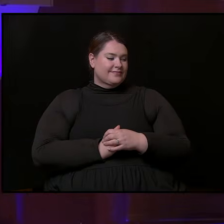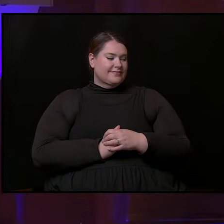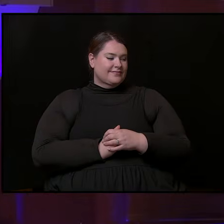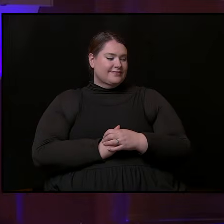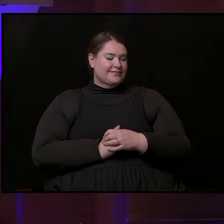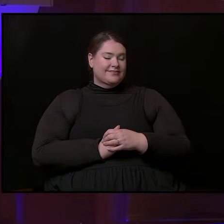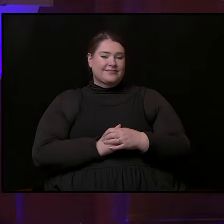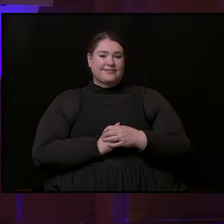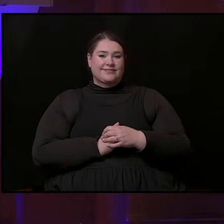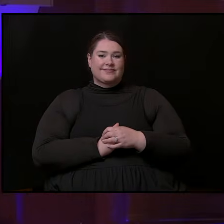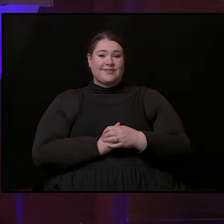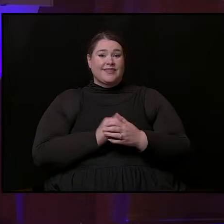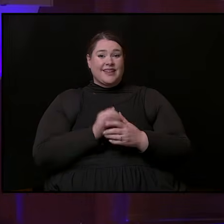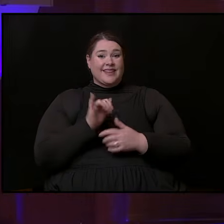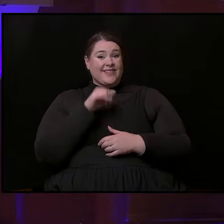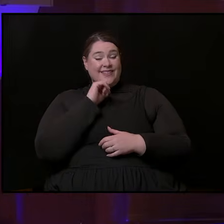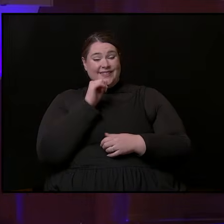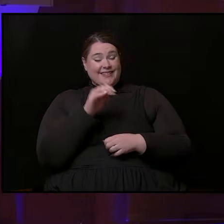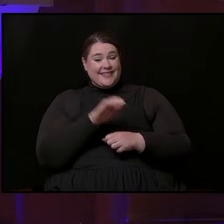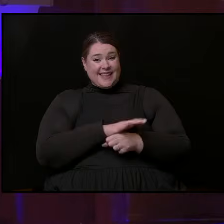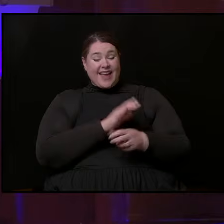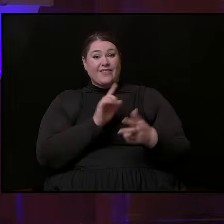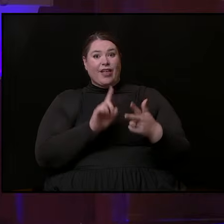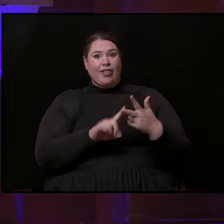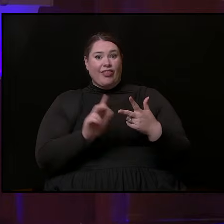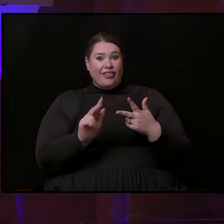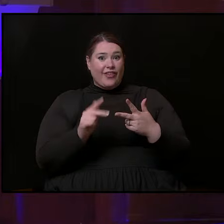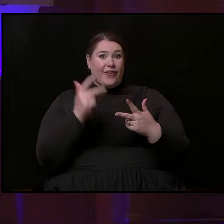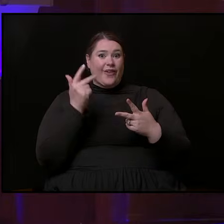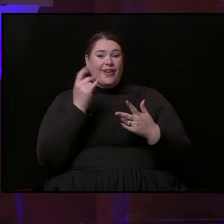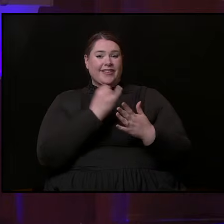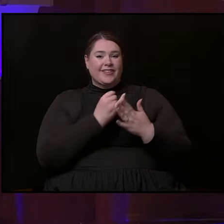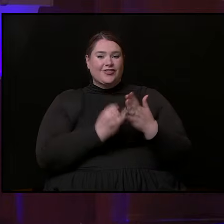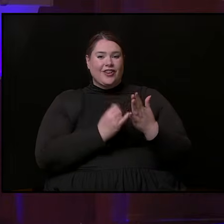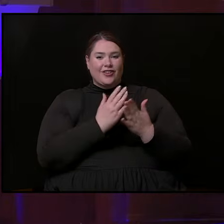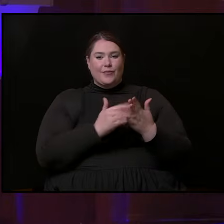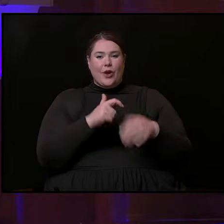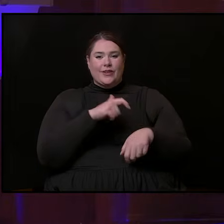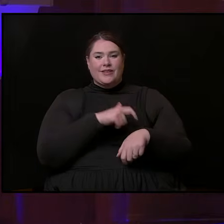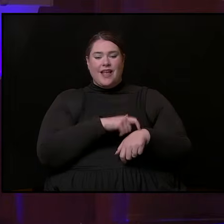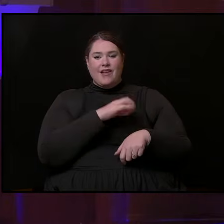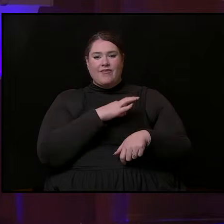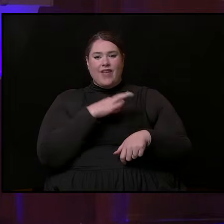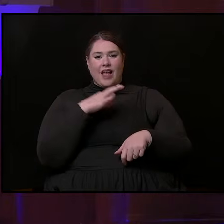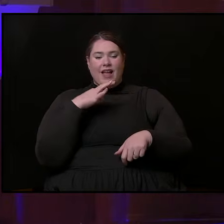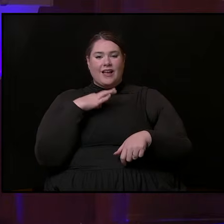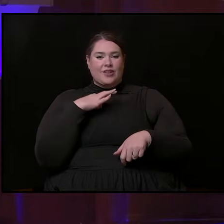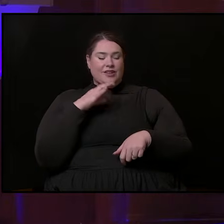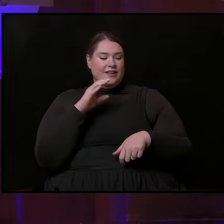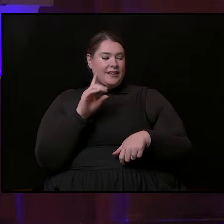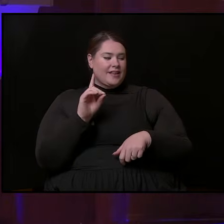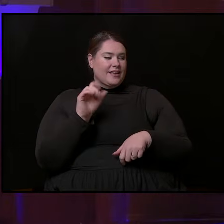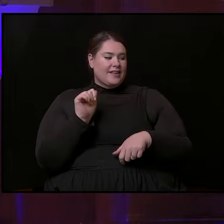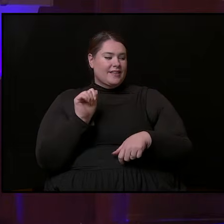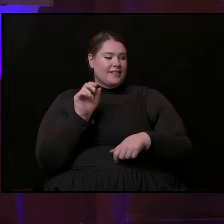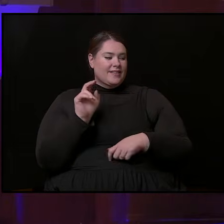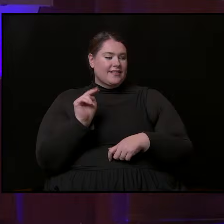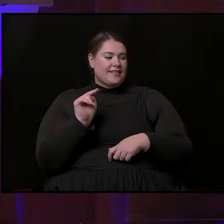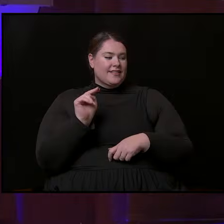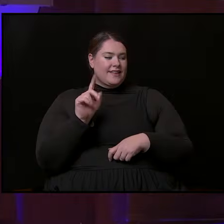And if that weren't enough, our next is illustration part-time faculty member Danlin Zhang.